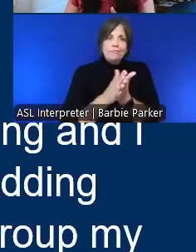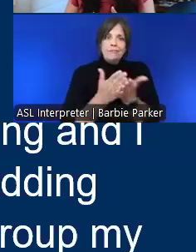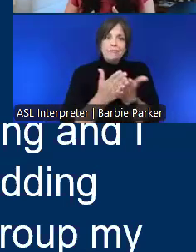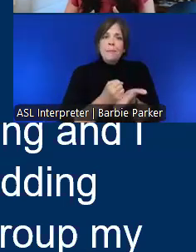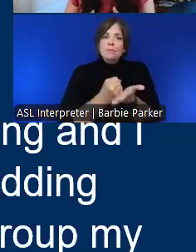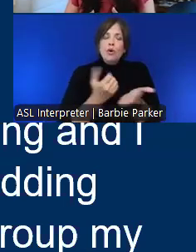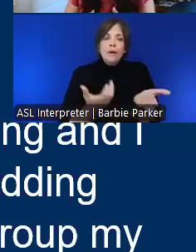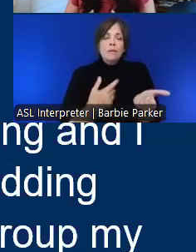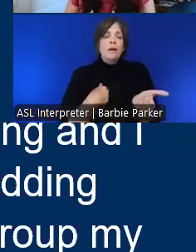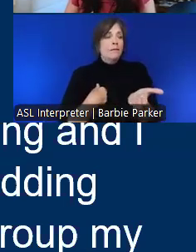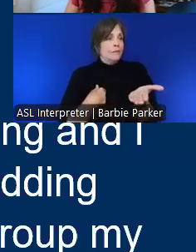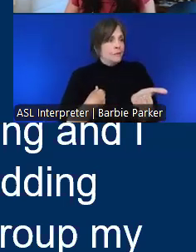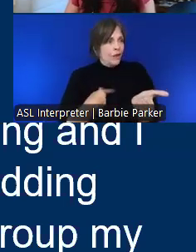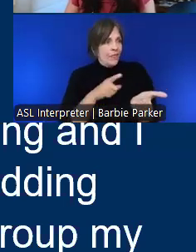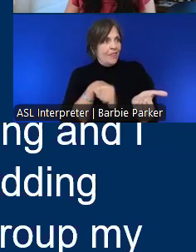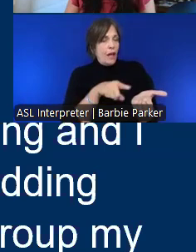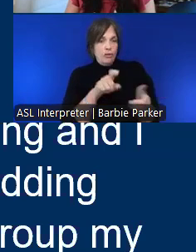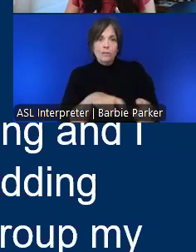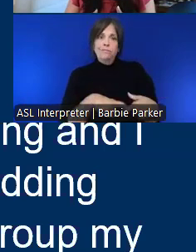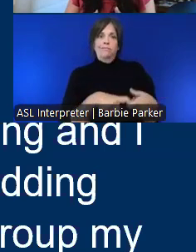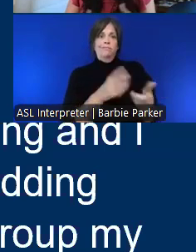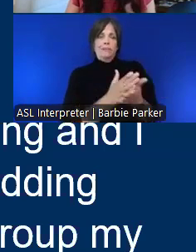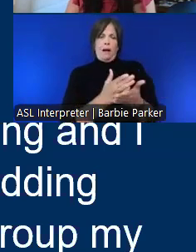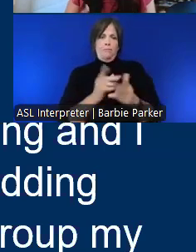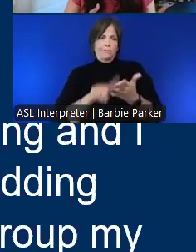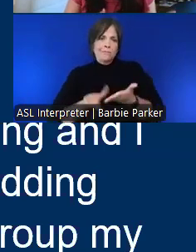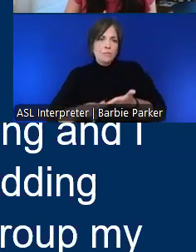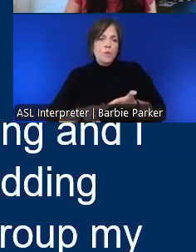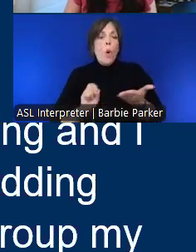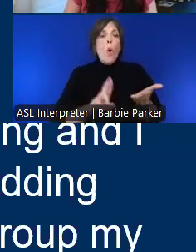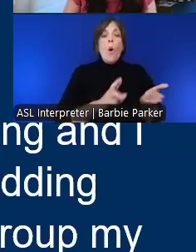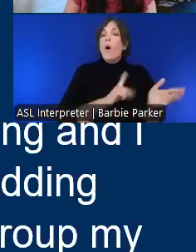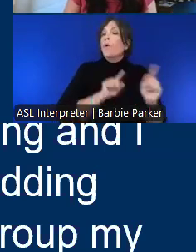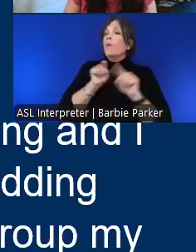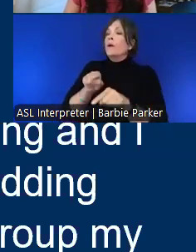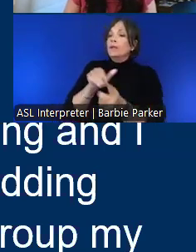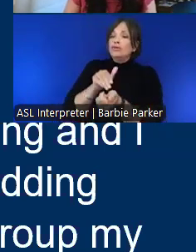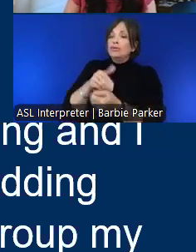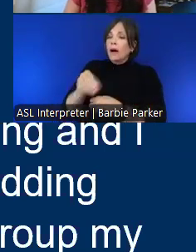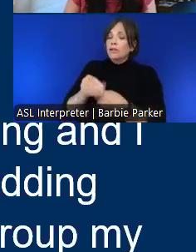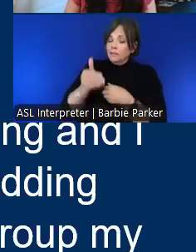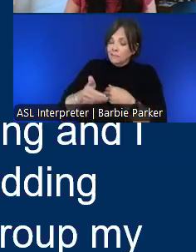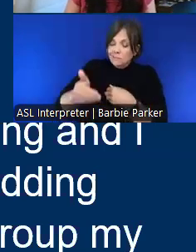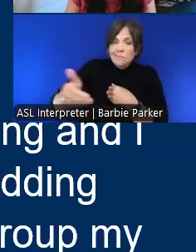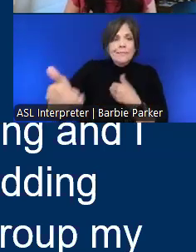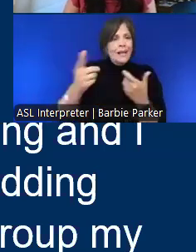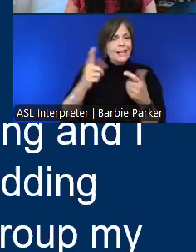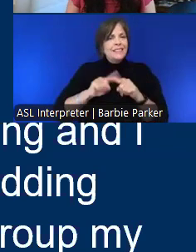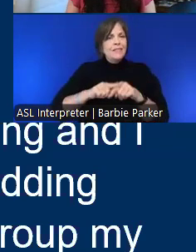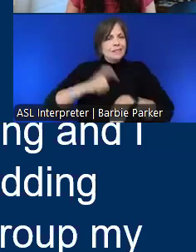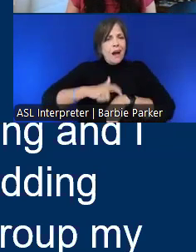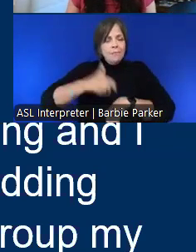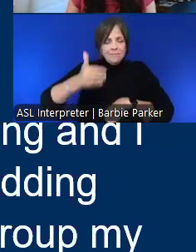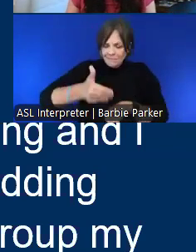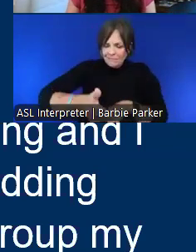I, you know, was visiting the doctor's office or various steps along the way. But in fact, I was never stopped or